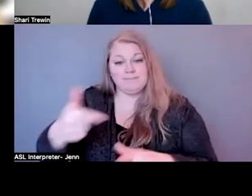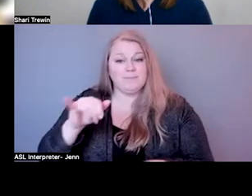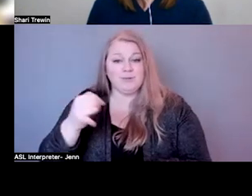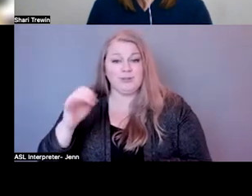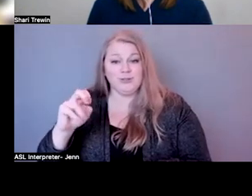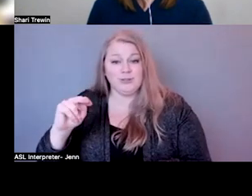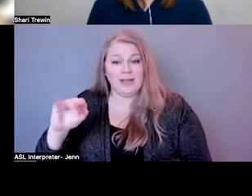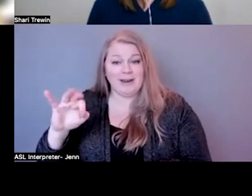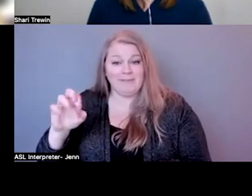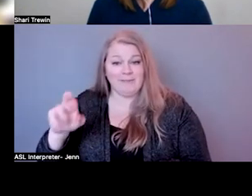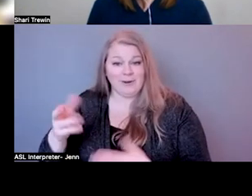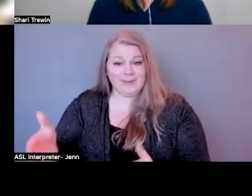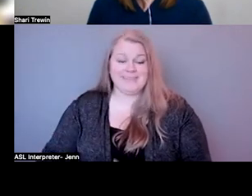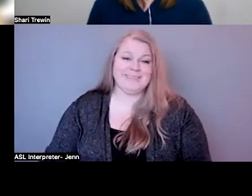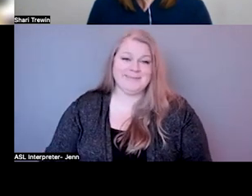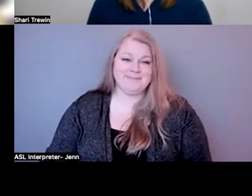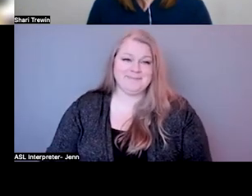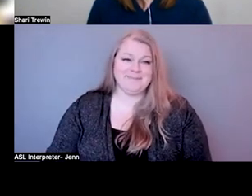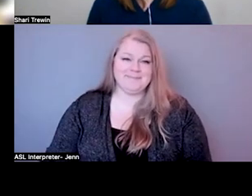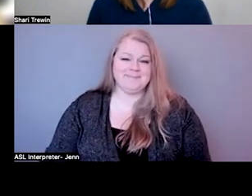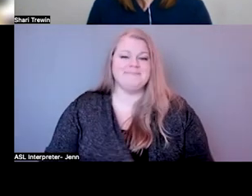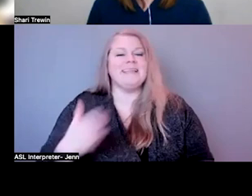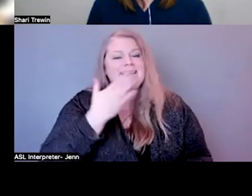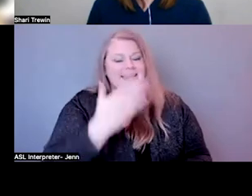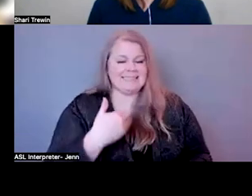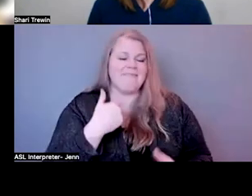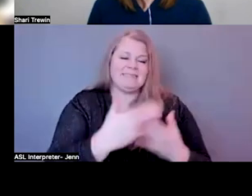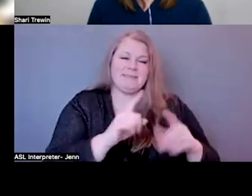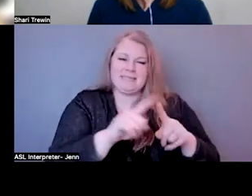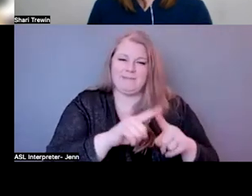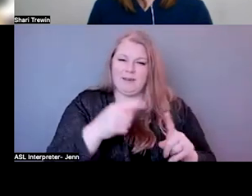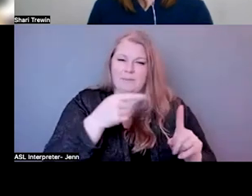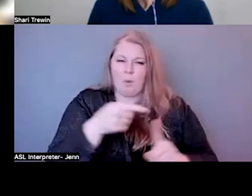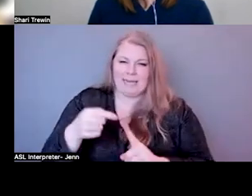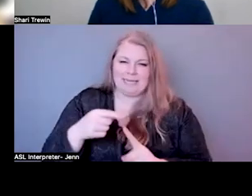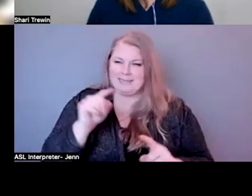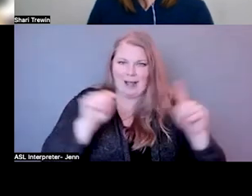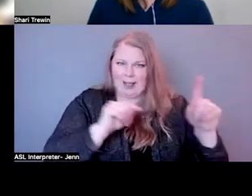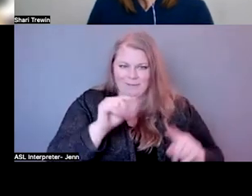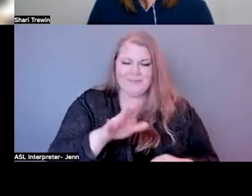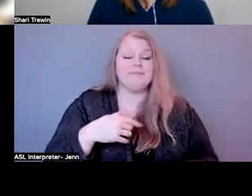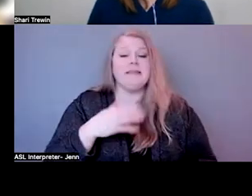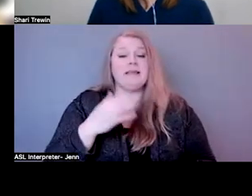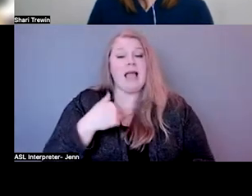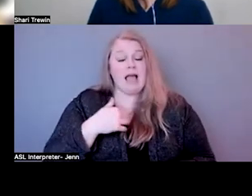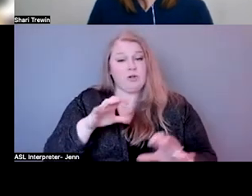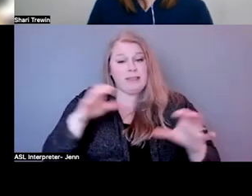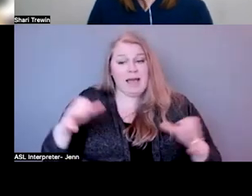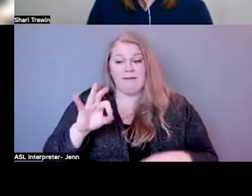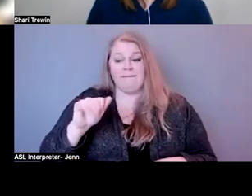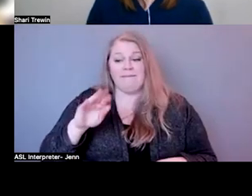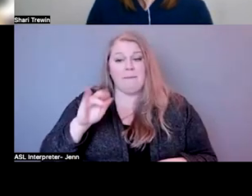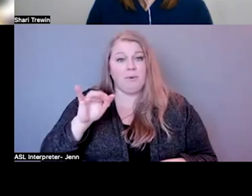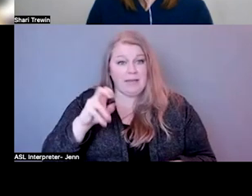you. I have a couple of disparate points to make, I think. So one is, being somebody who does a lot of fabrication research, I just